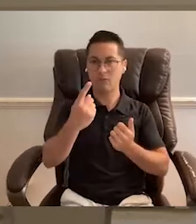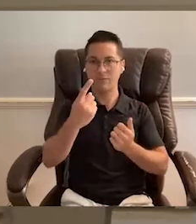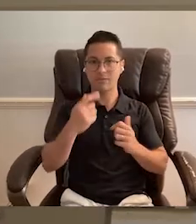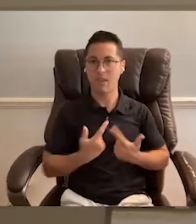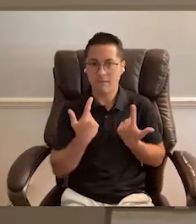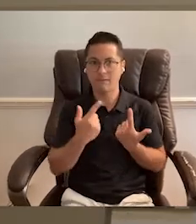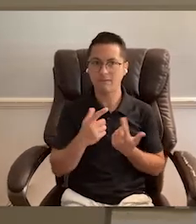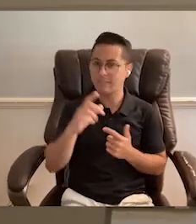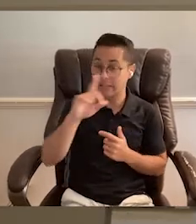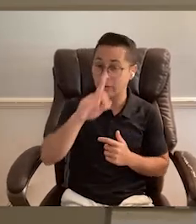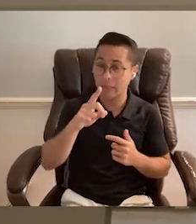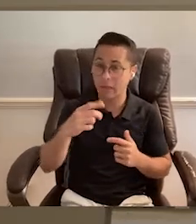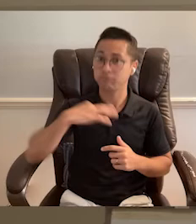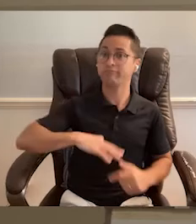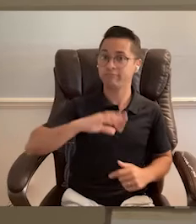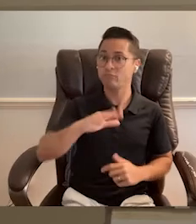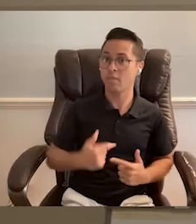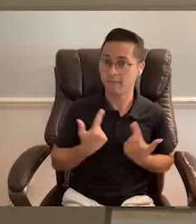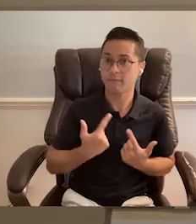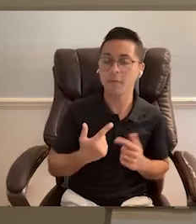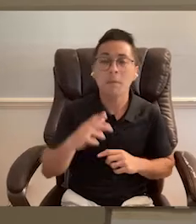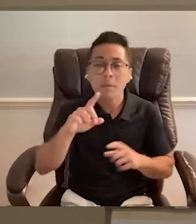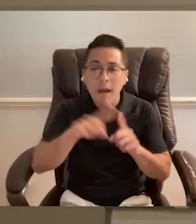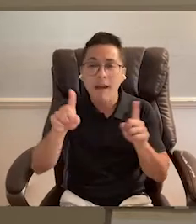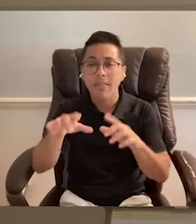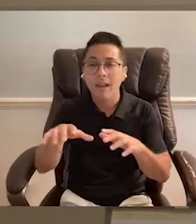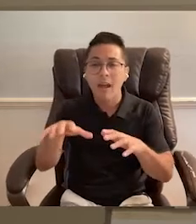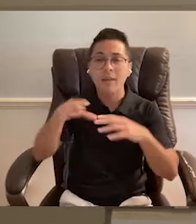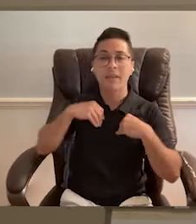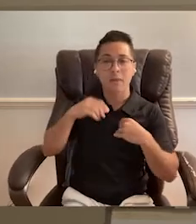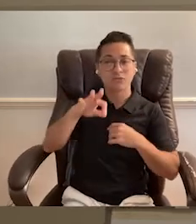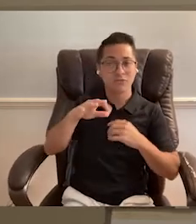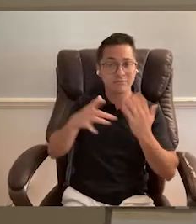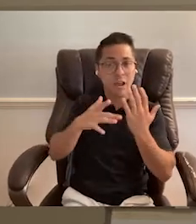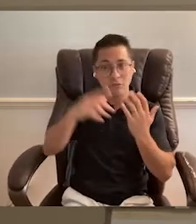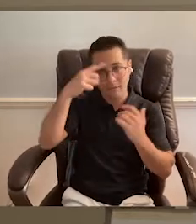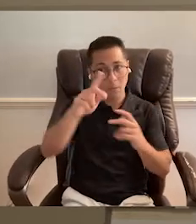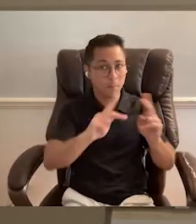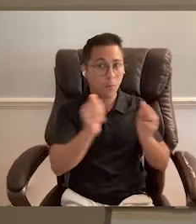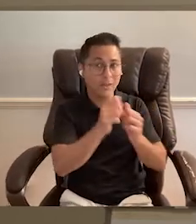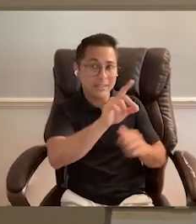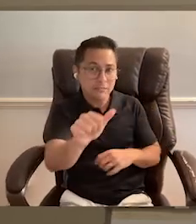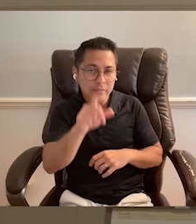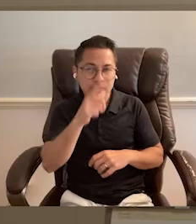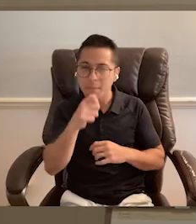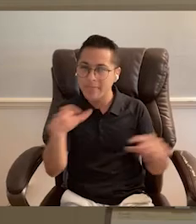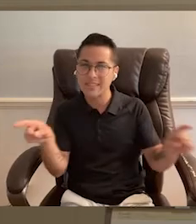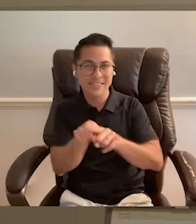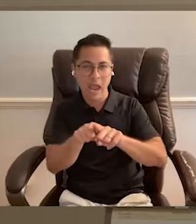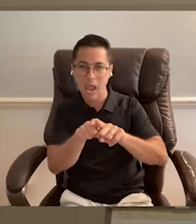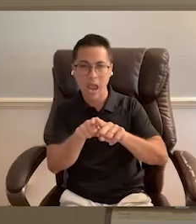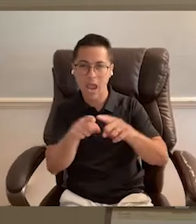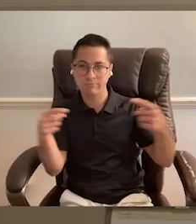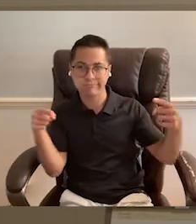research, education, and service for improving the quality of life of individuals with impairments and functional